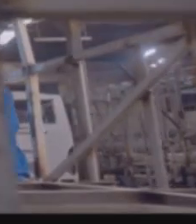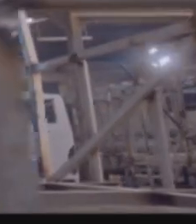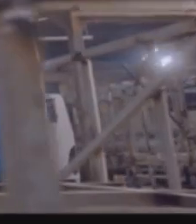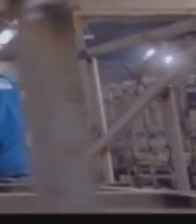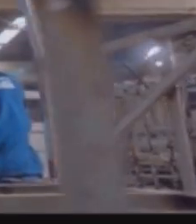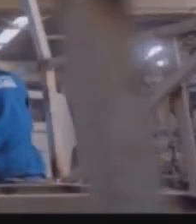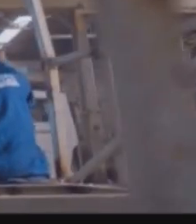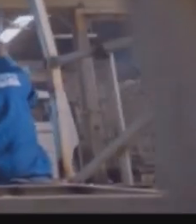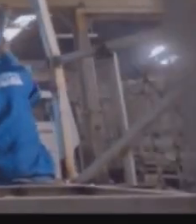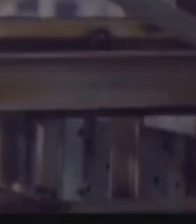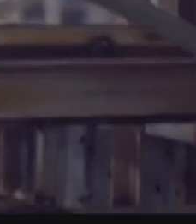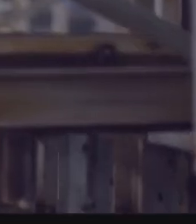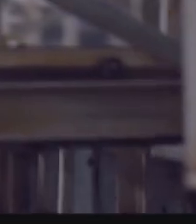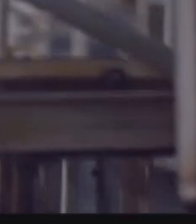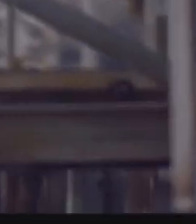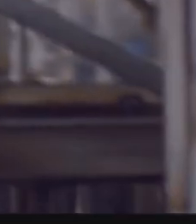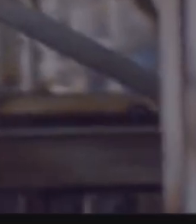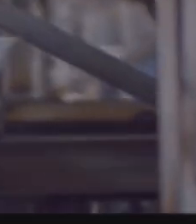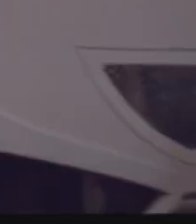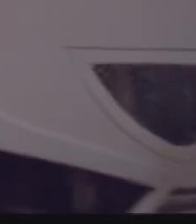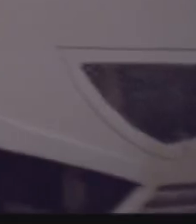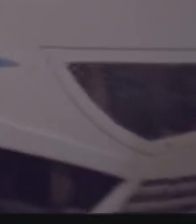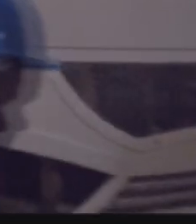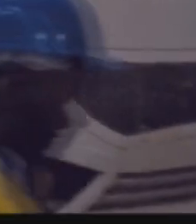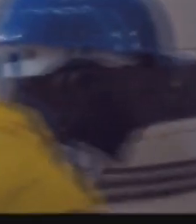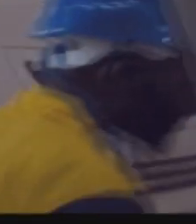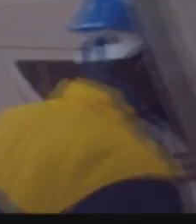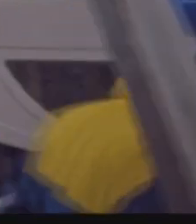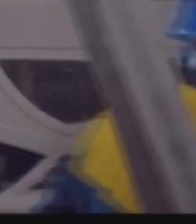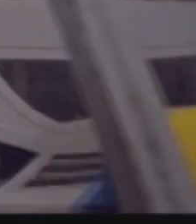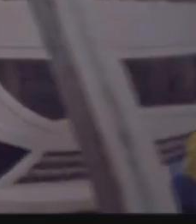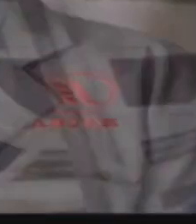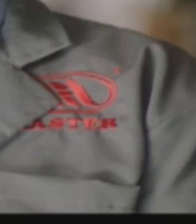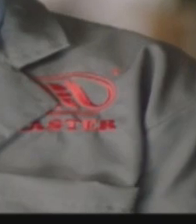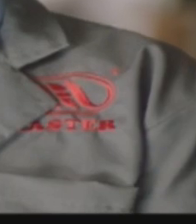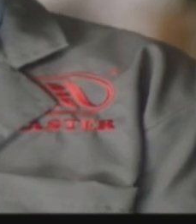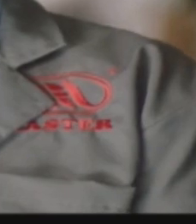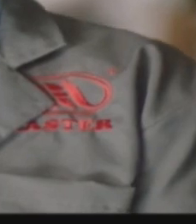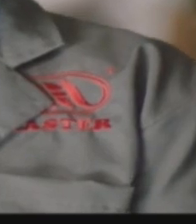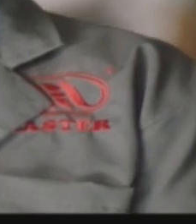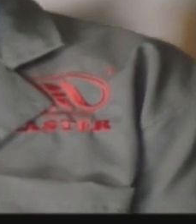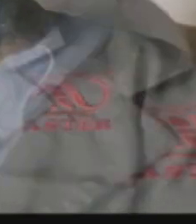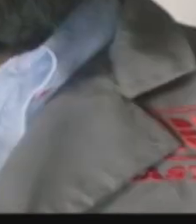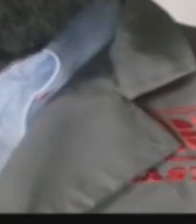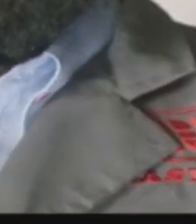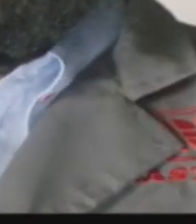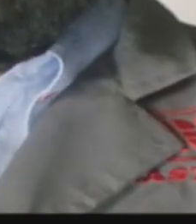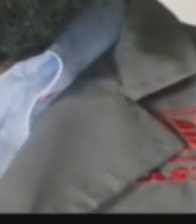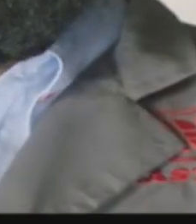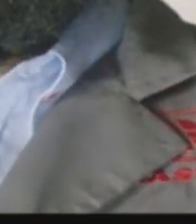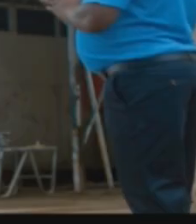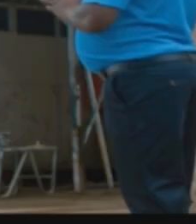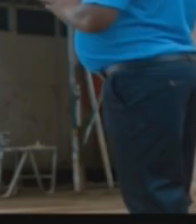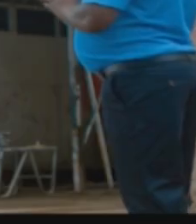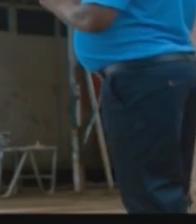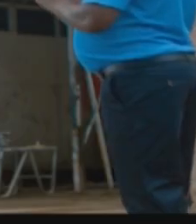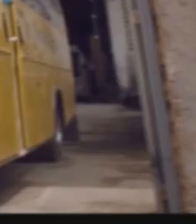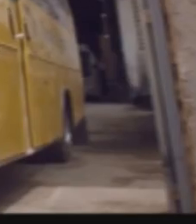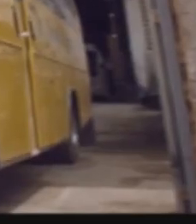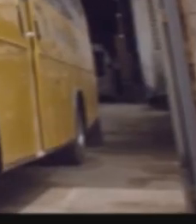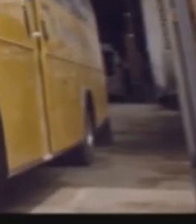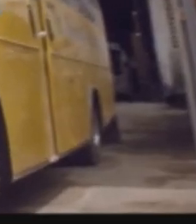Make sure that there is safety of the students when we are looking for a bus. That is why we are using the high tensile steel from